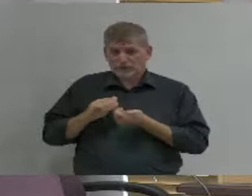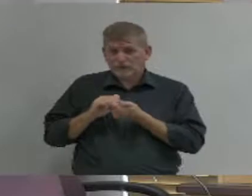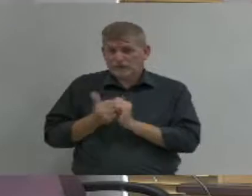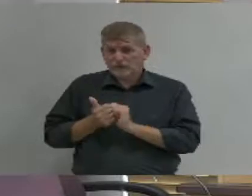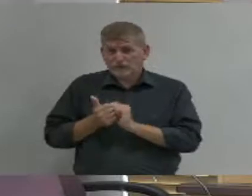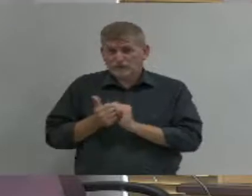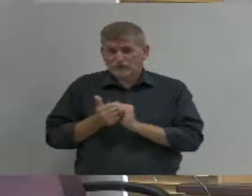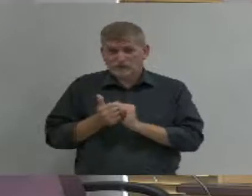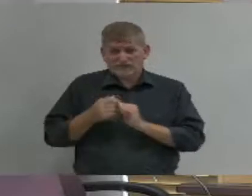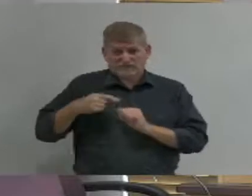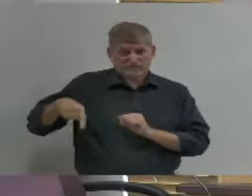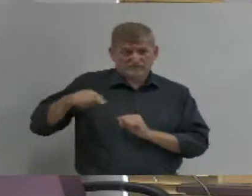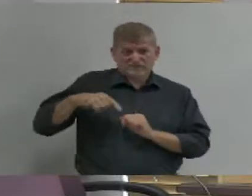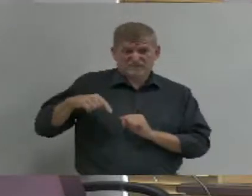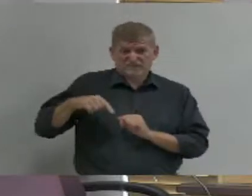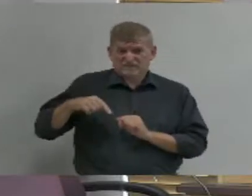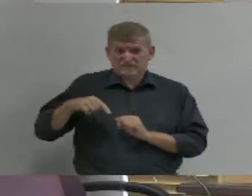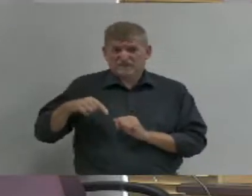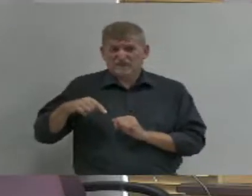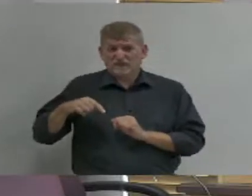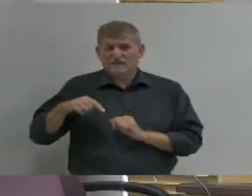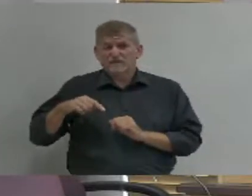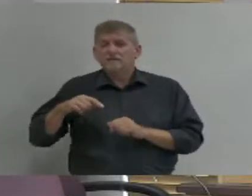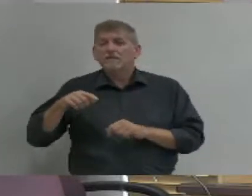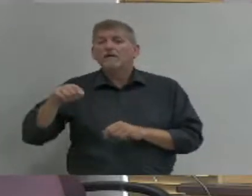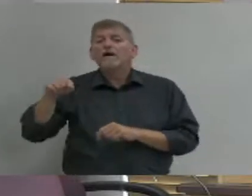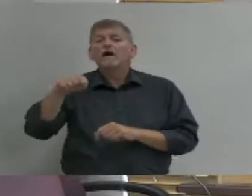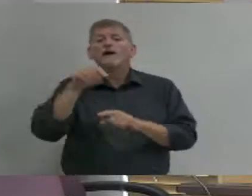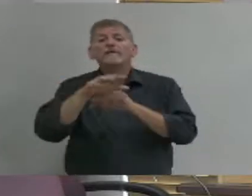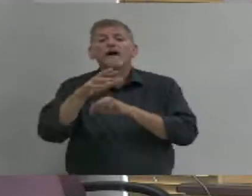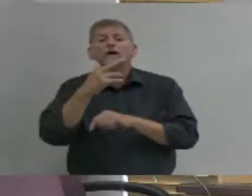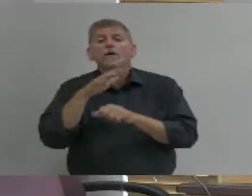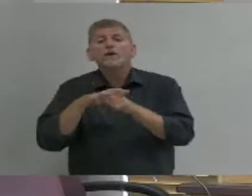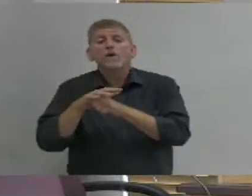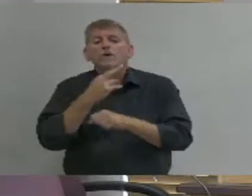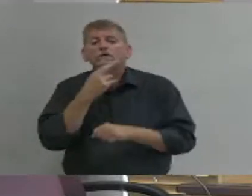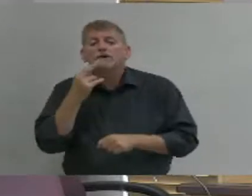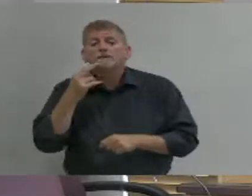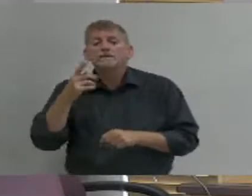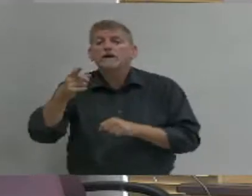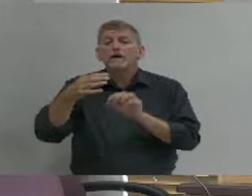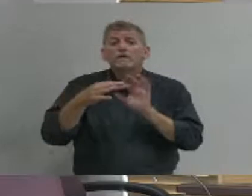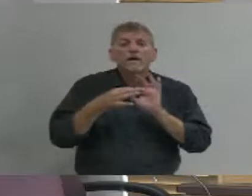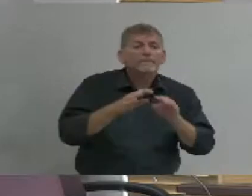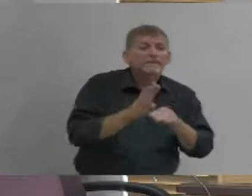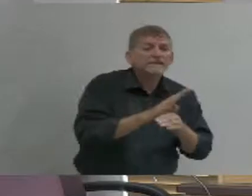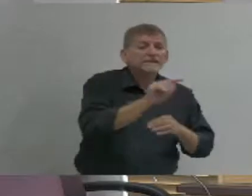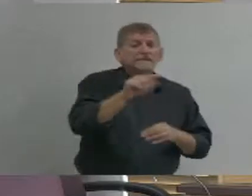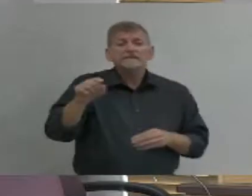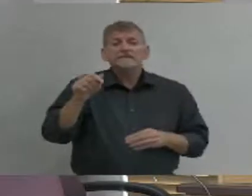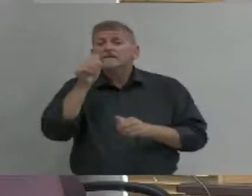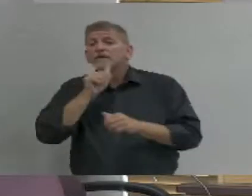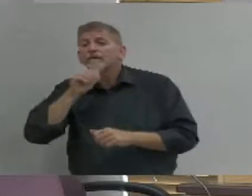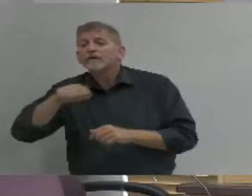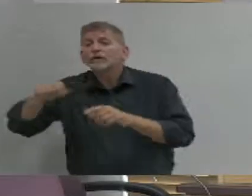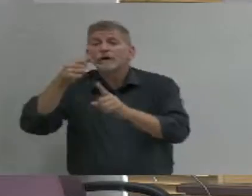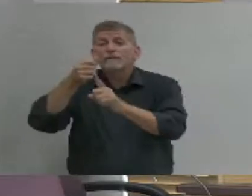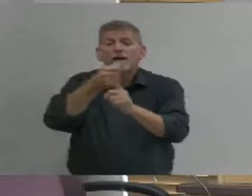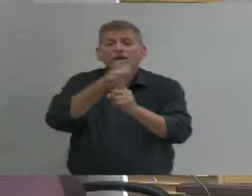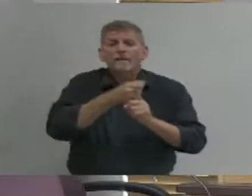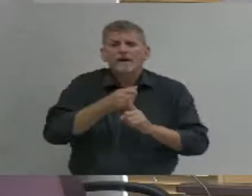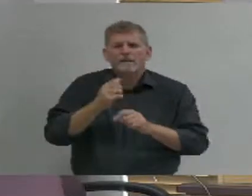Our local restaurants and affiliated businesses are suffering right now. And I know that the